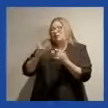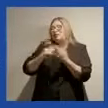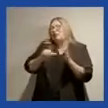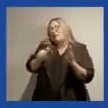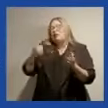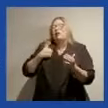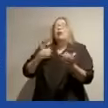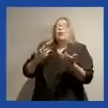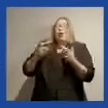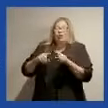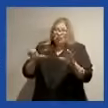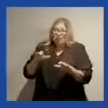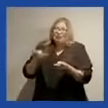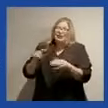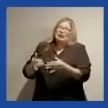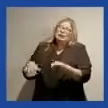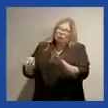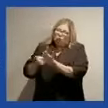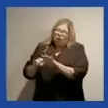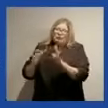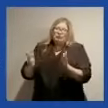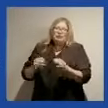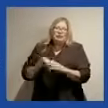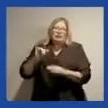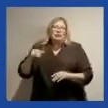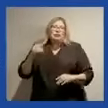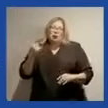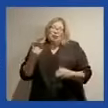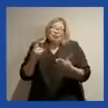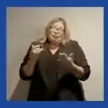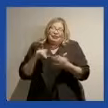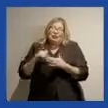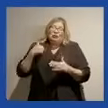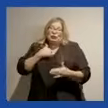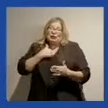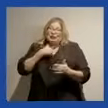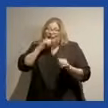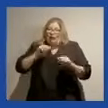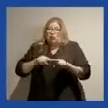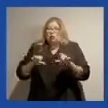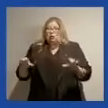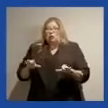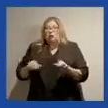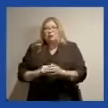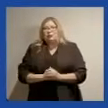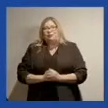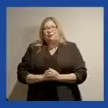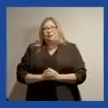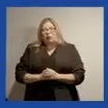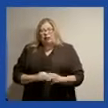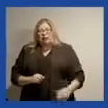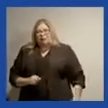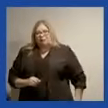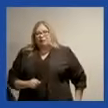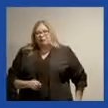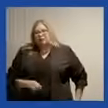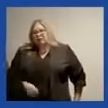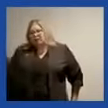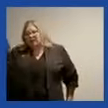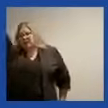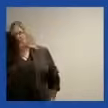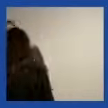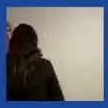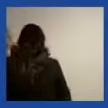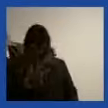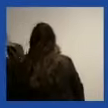do that are important? That's certainly one of them that right now we feel we're unable to do. So that's just a broad strokes on that. I